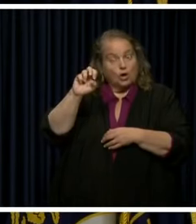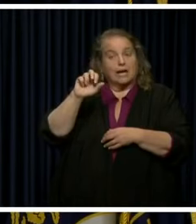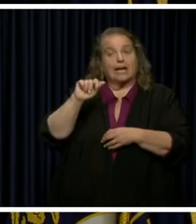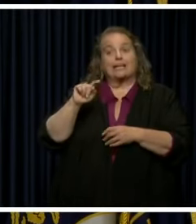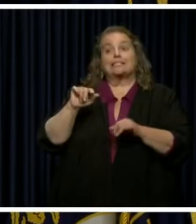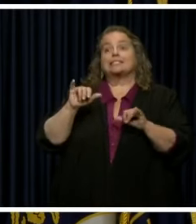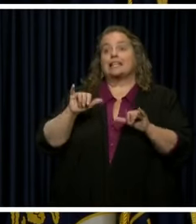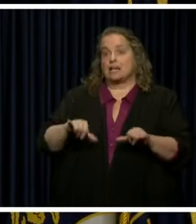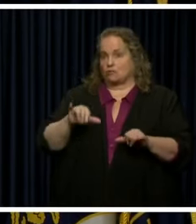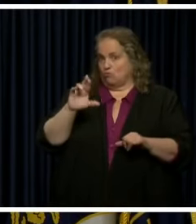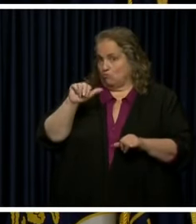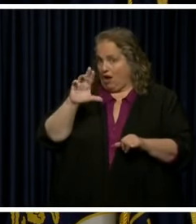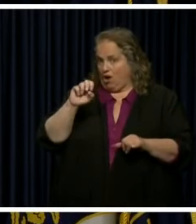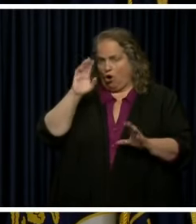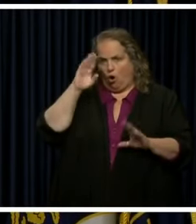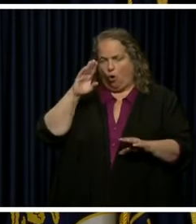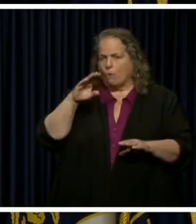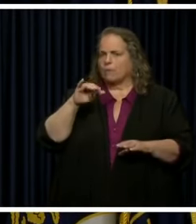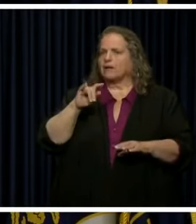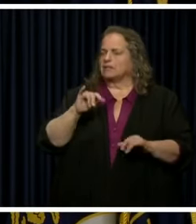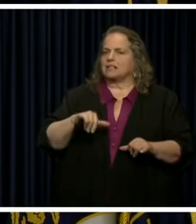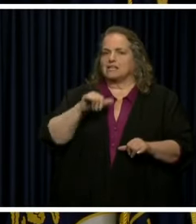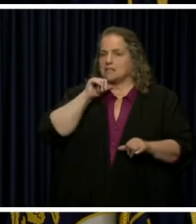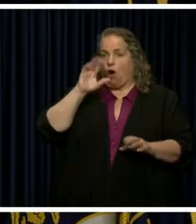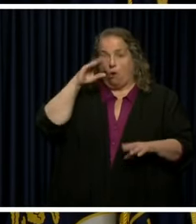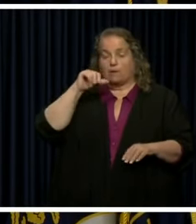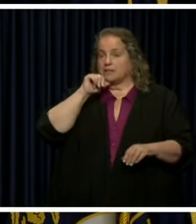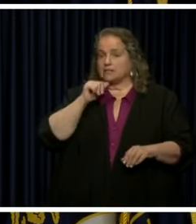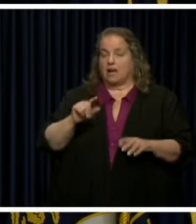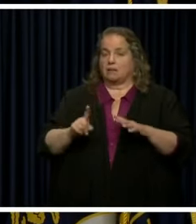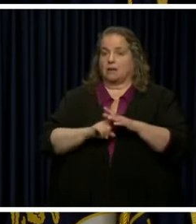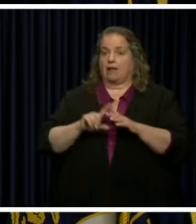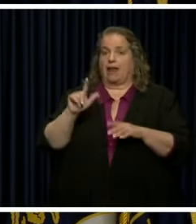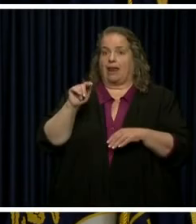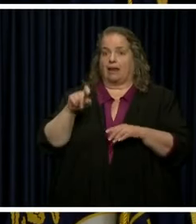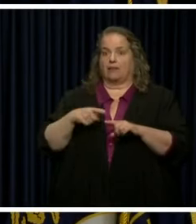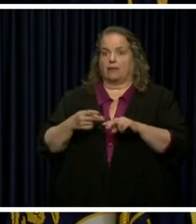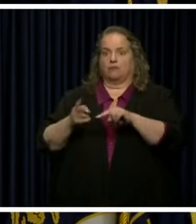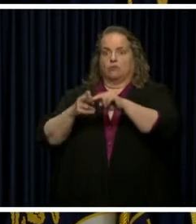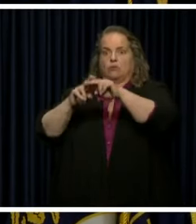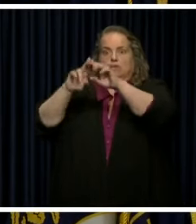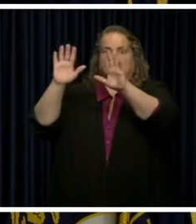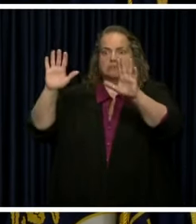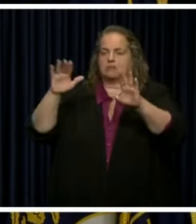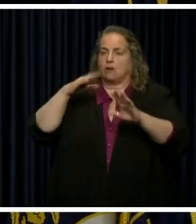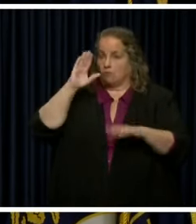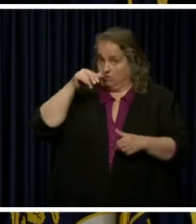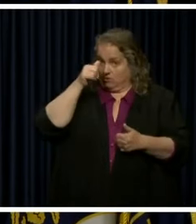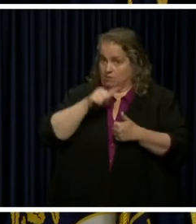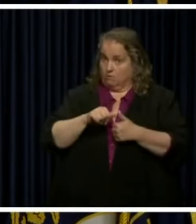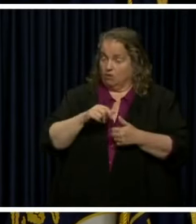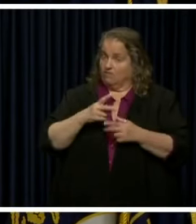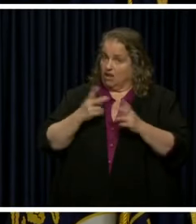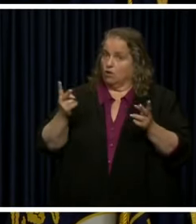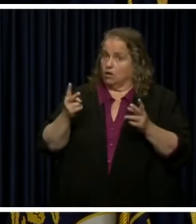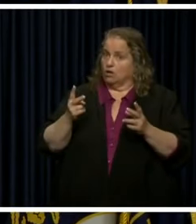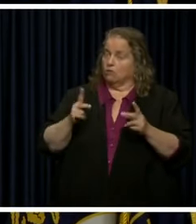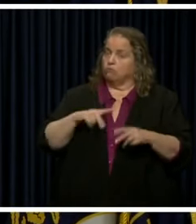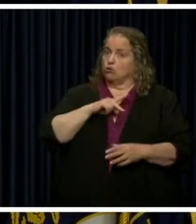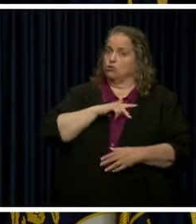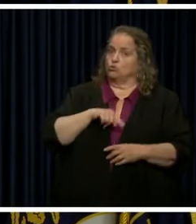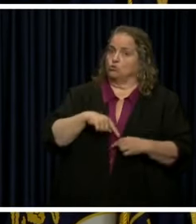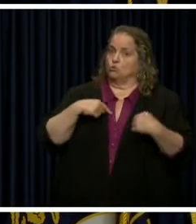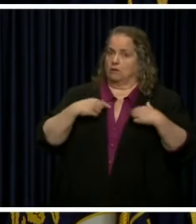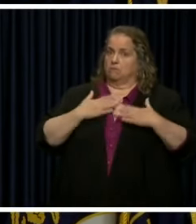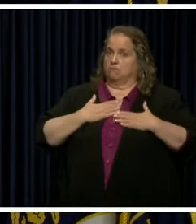something that's just appeared late and increases. Remember, this is pretty personal to me. First child we learned about is 10, so was